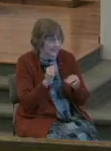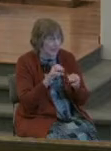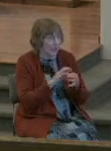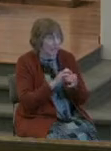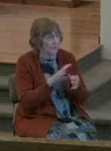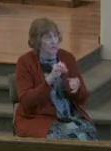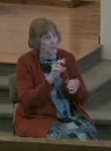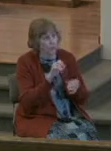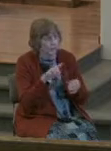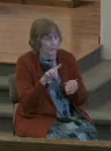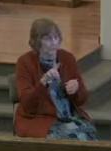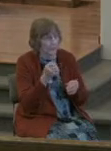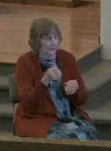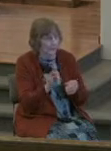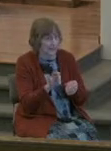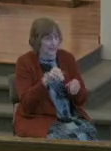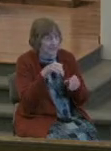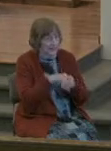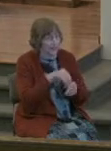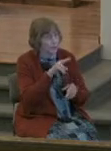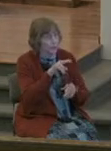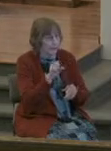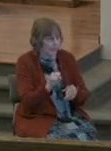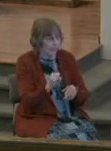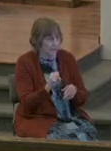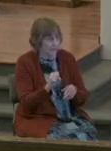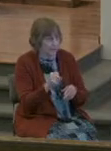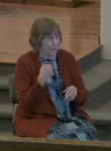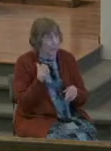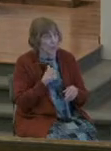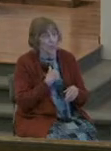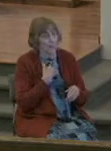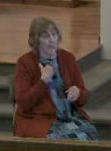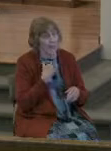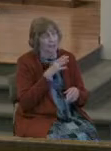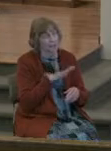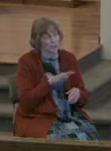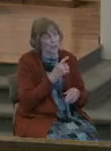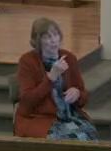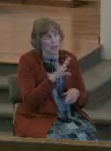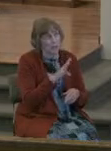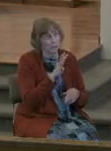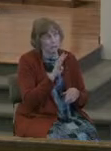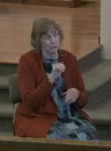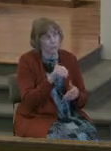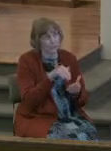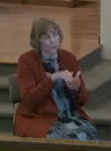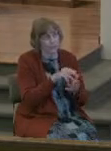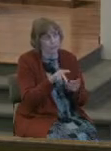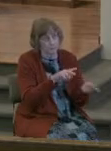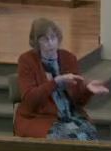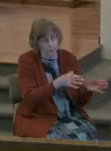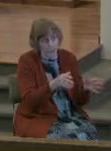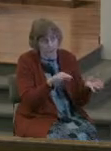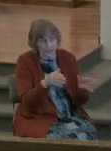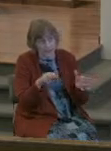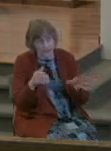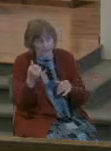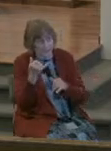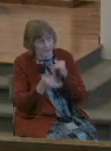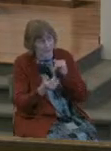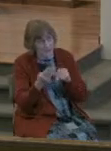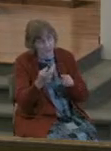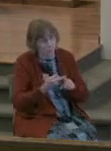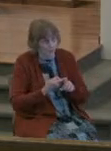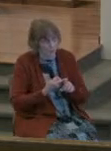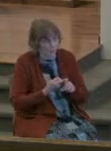of COVID-19 in the United States. We've had right at 140,000 people die in the last few